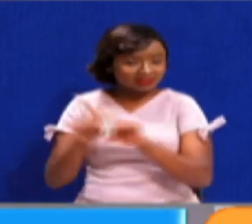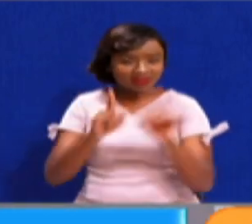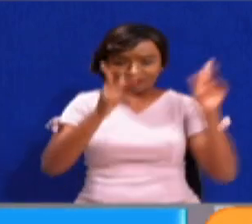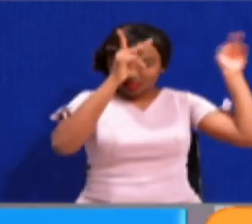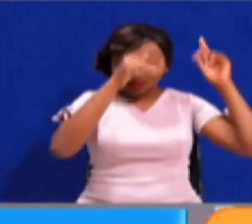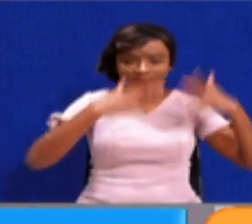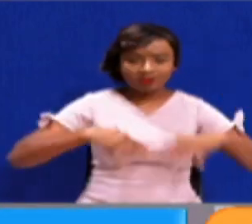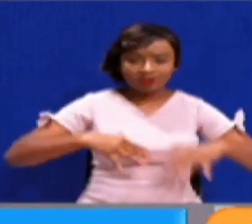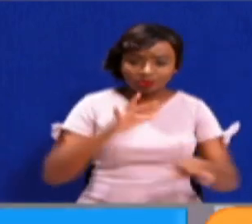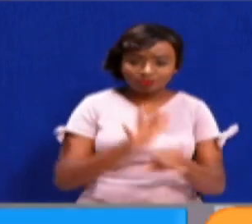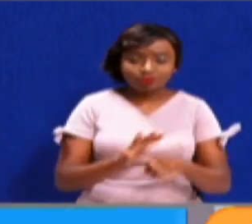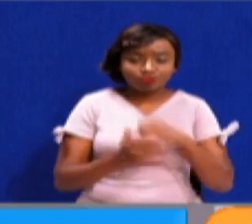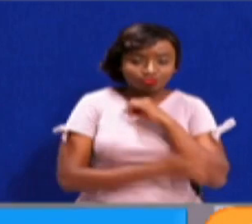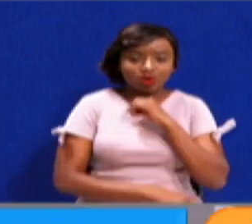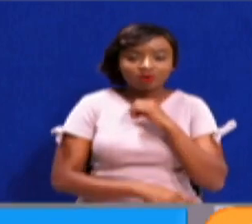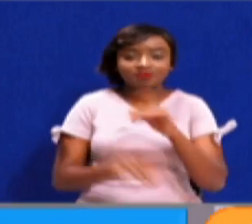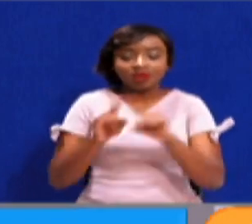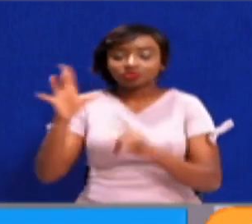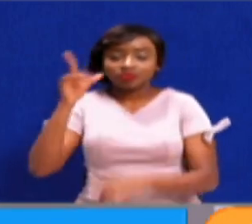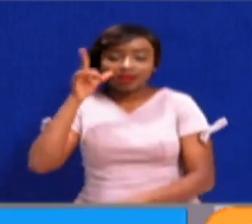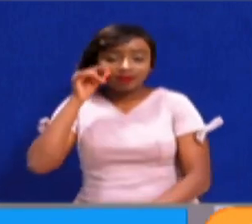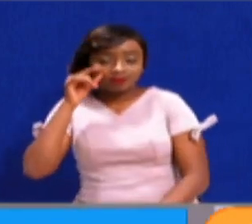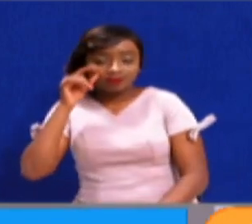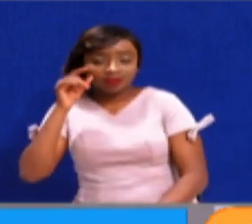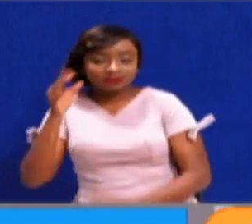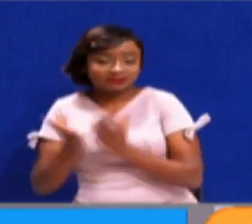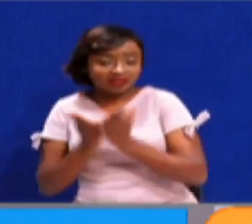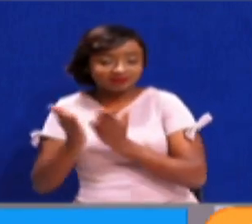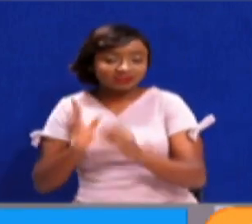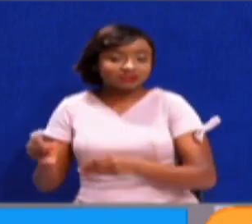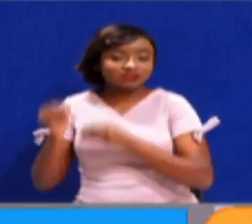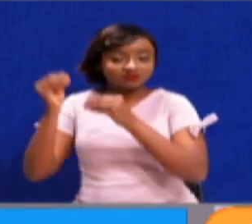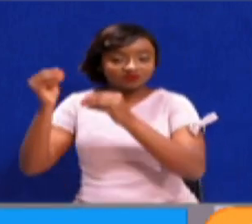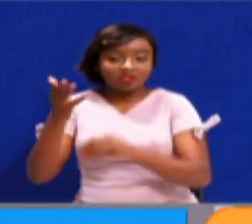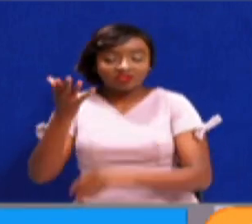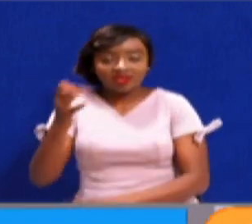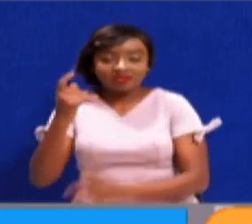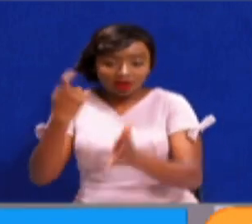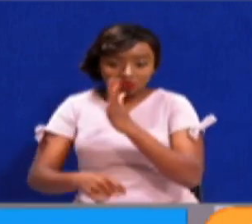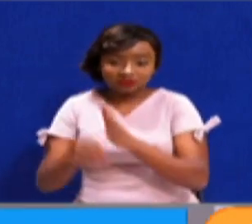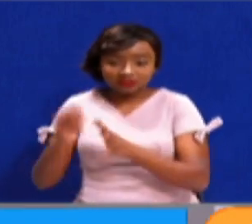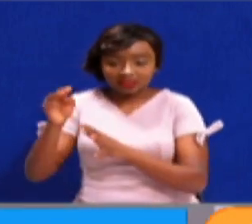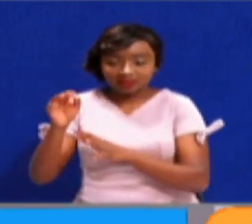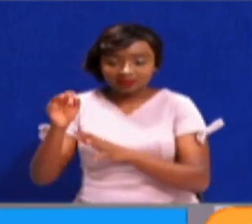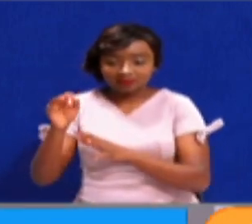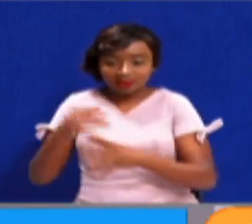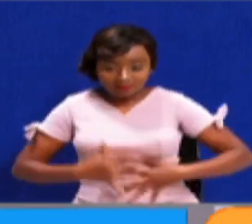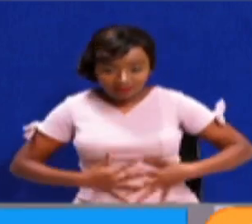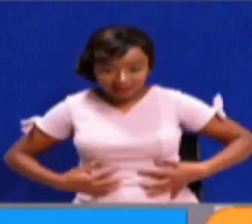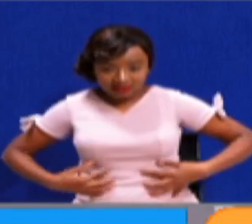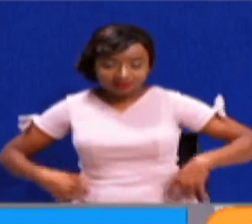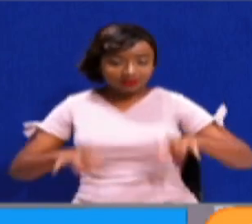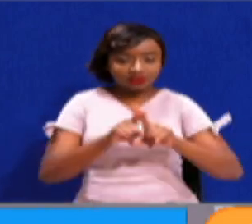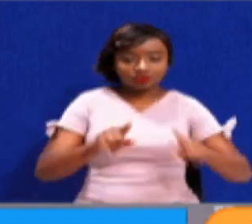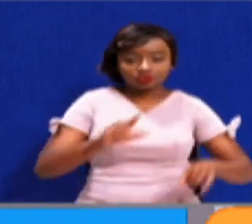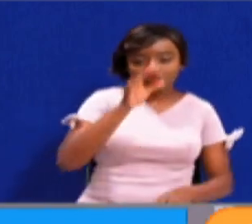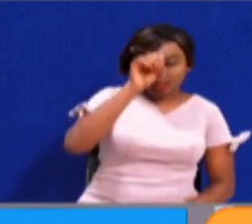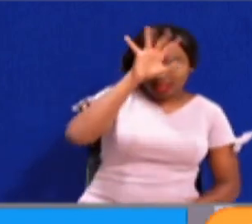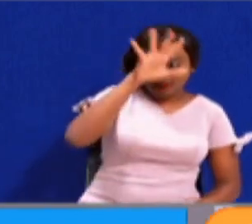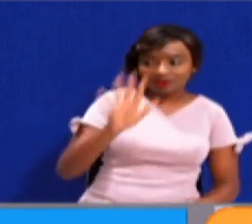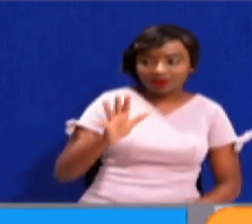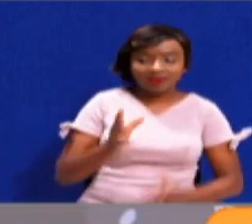the cost of delivering services in Marsabit is very different from the cost of delivering the same services in Kiambu, for